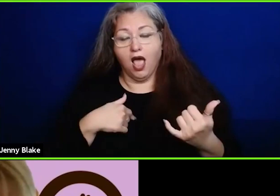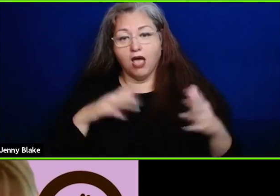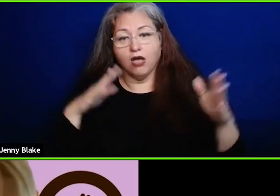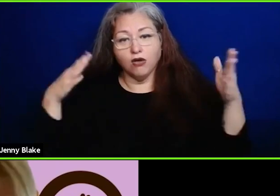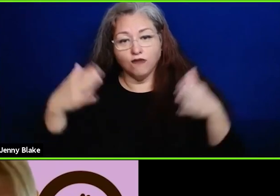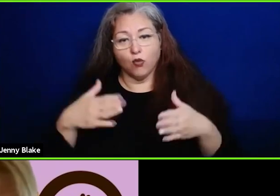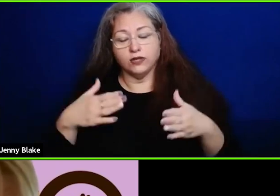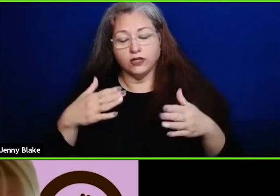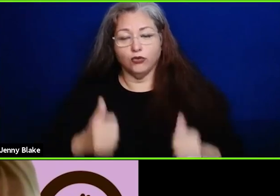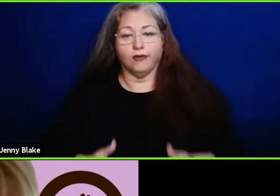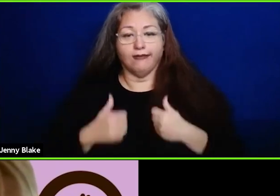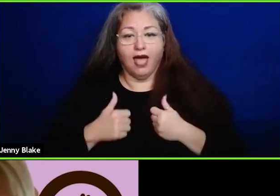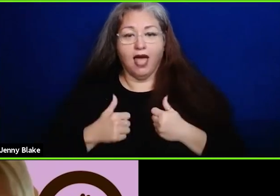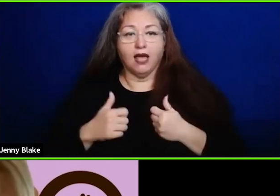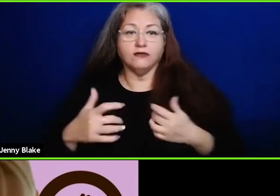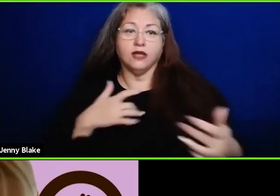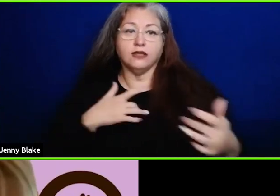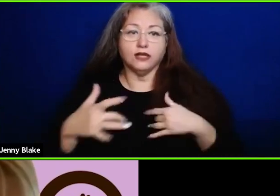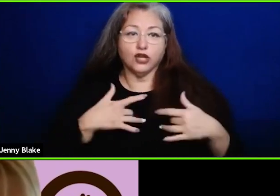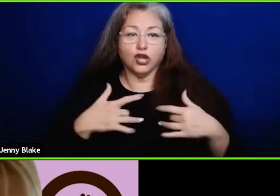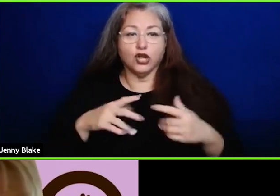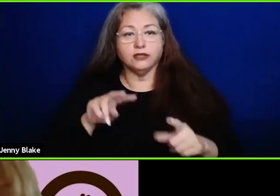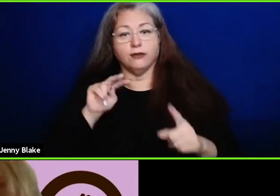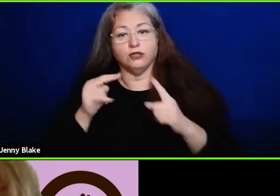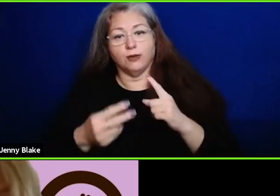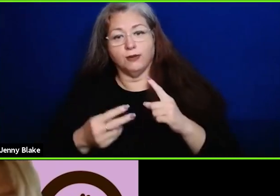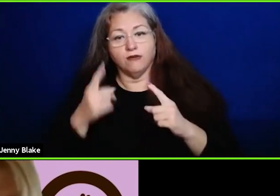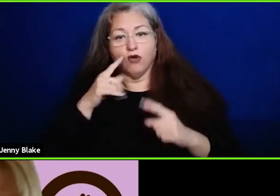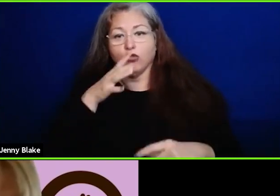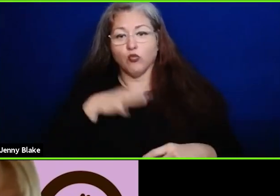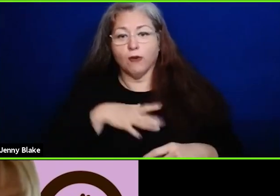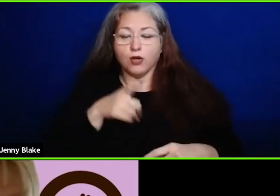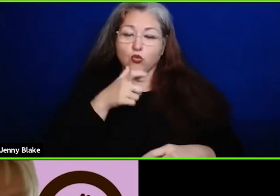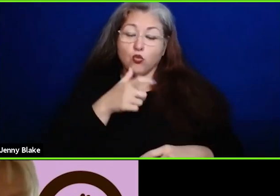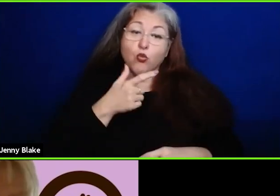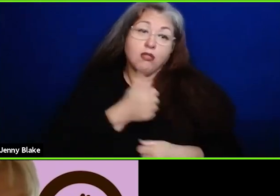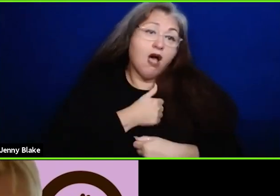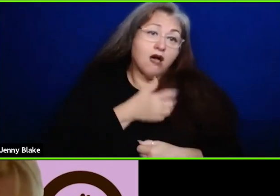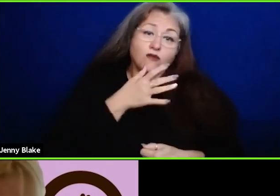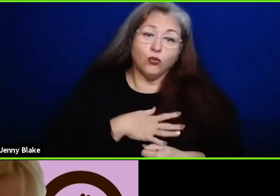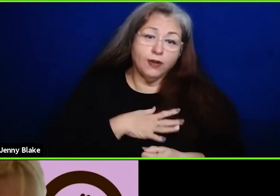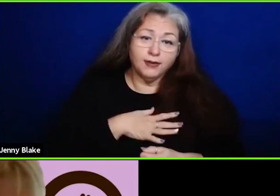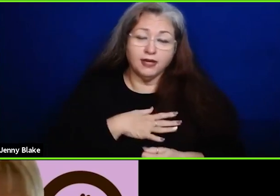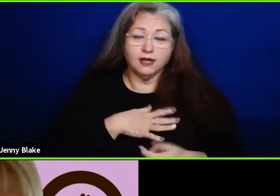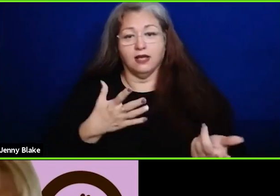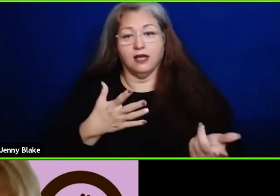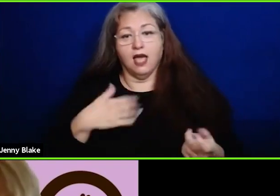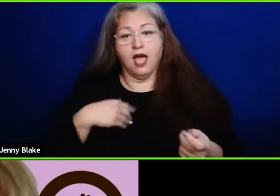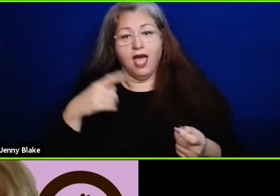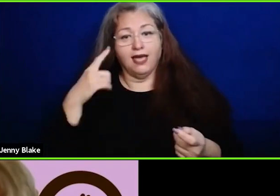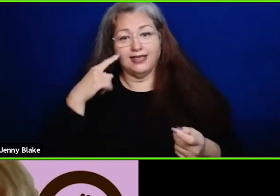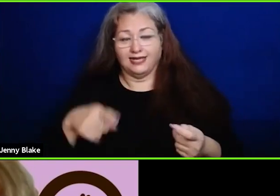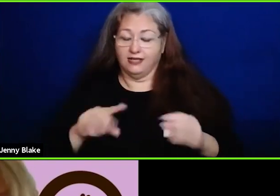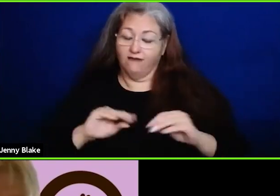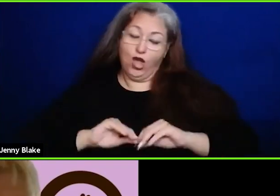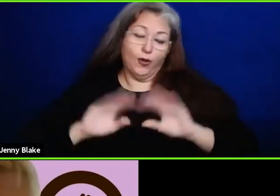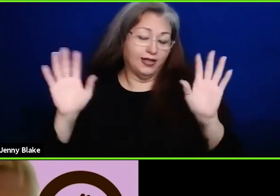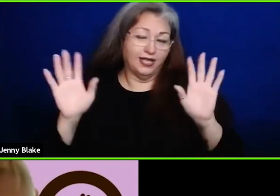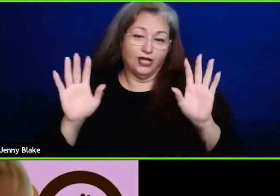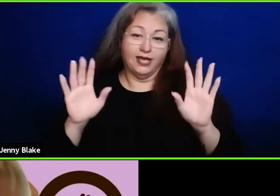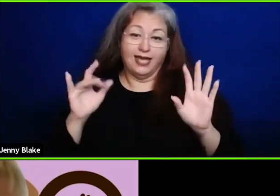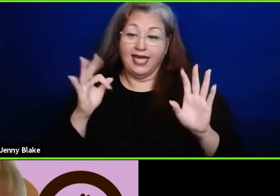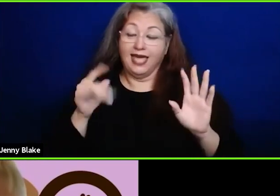the lives and concerns and perspectives of women who love women. And I think it's very clear that if